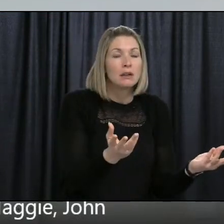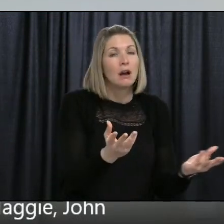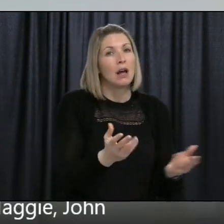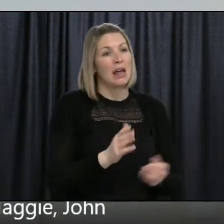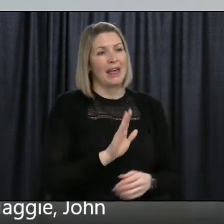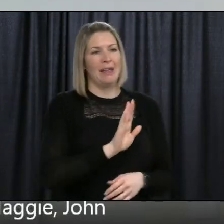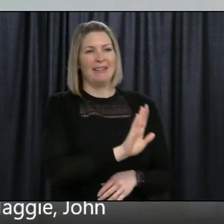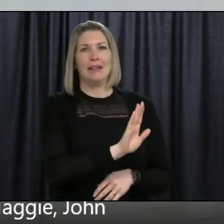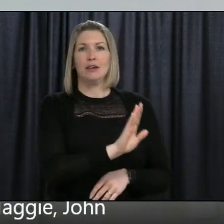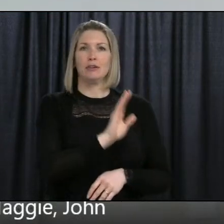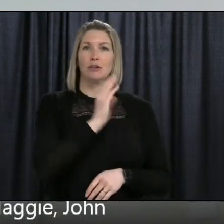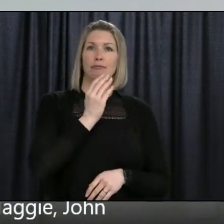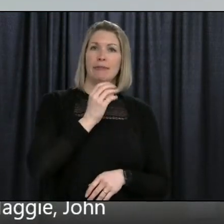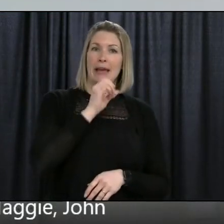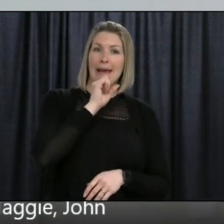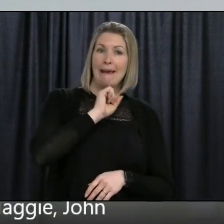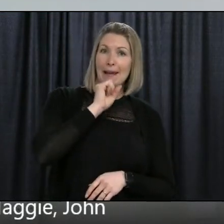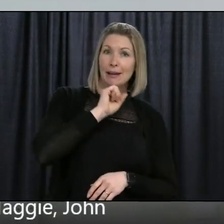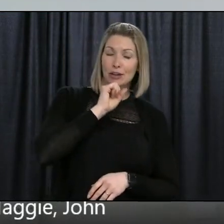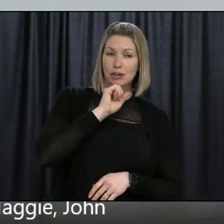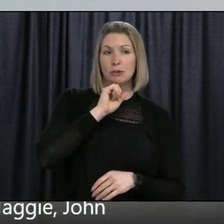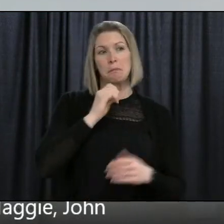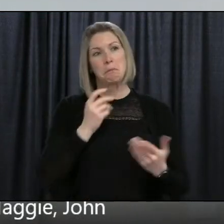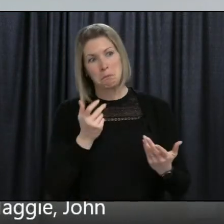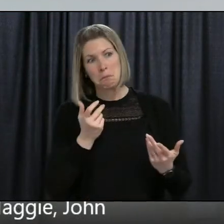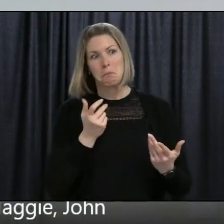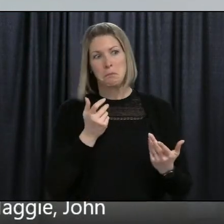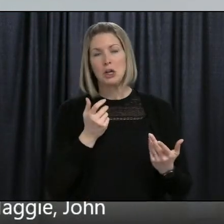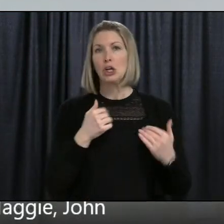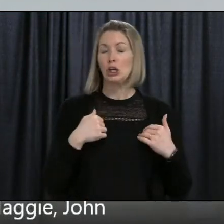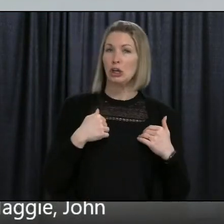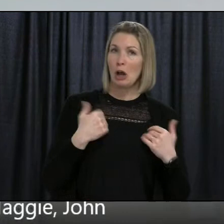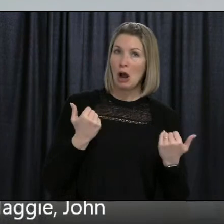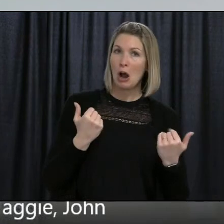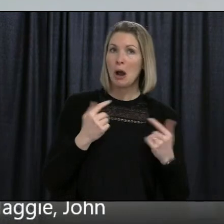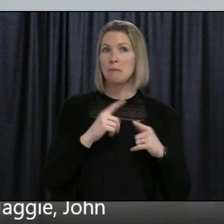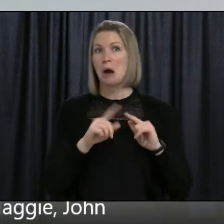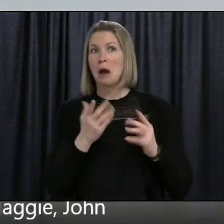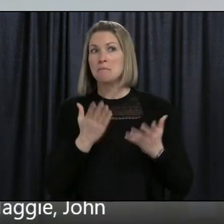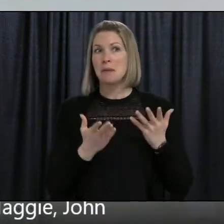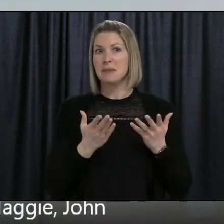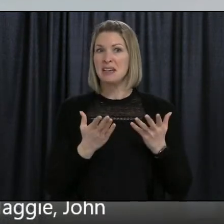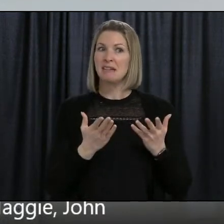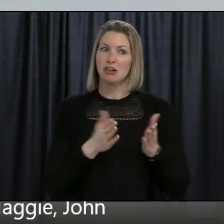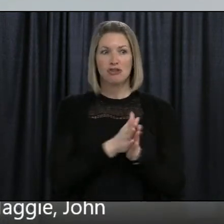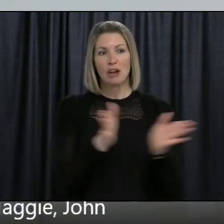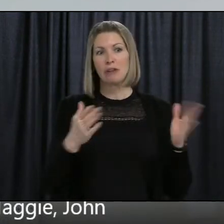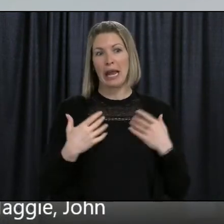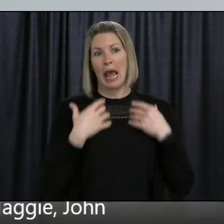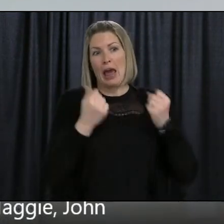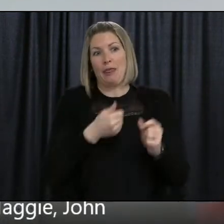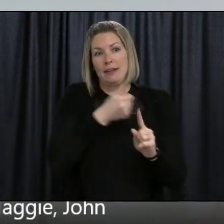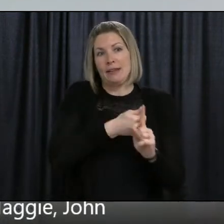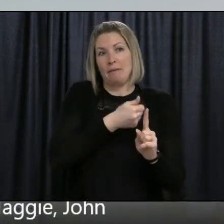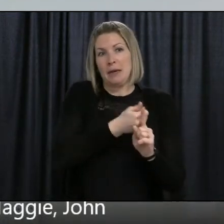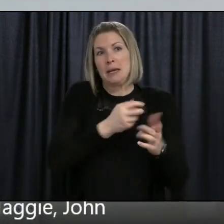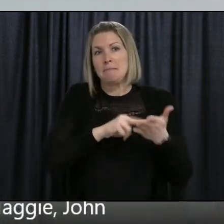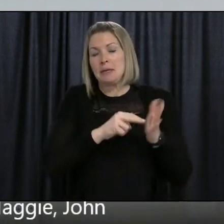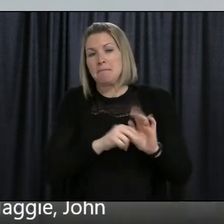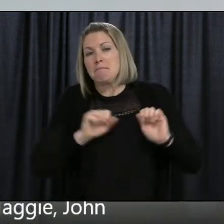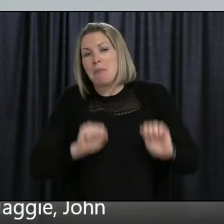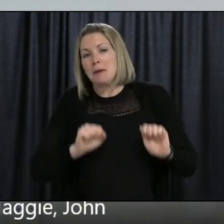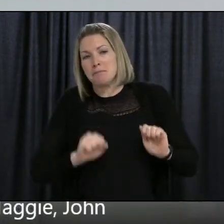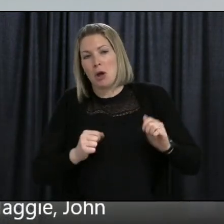risk and are otherwise healthy and might fit the criteria for AstraZeneca. So we're looking into, through